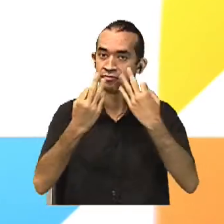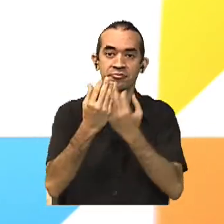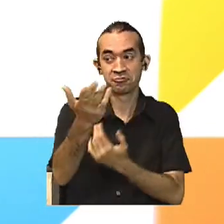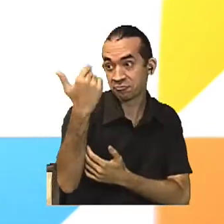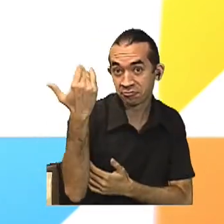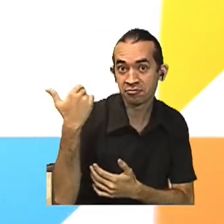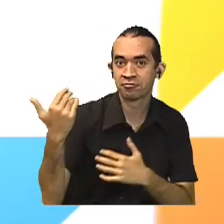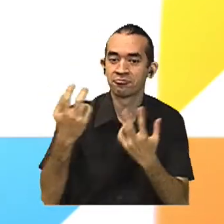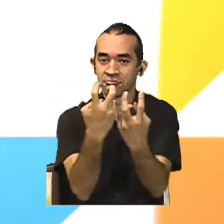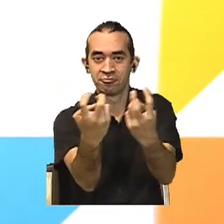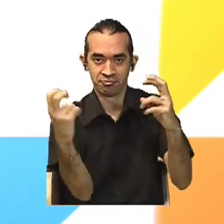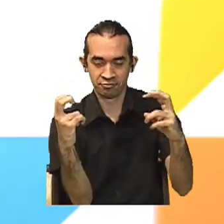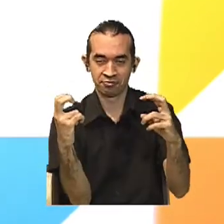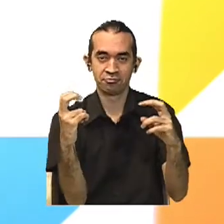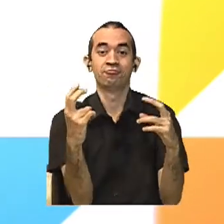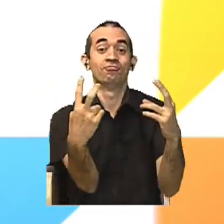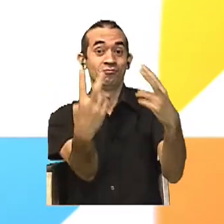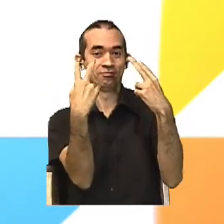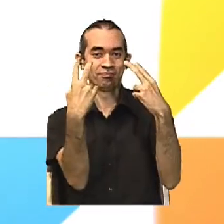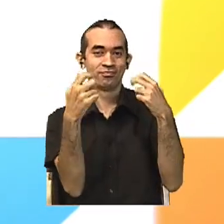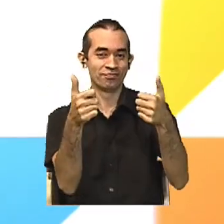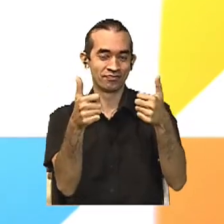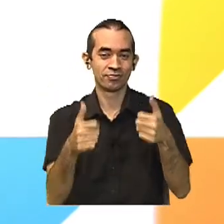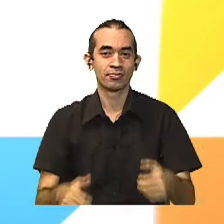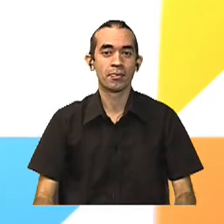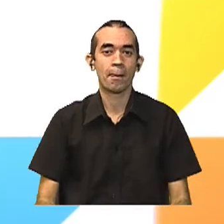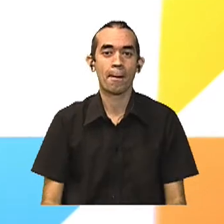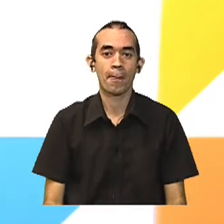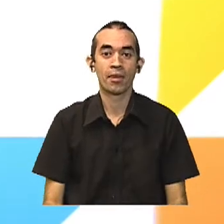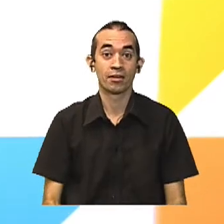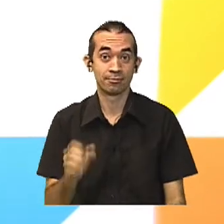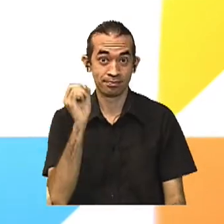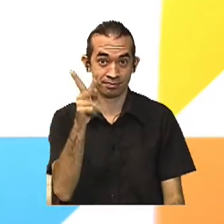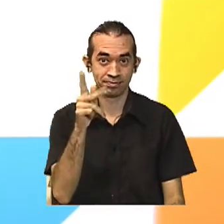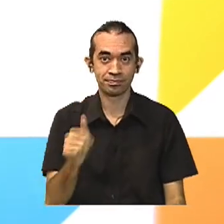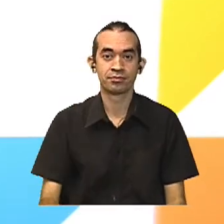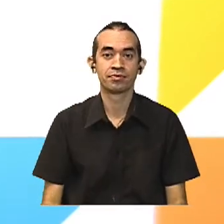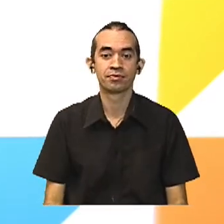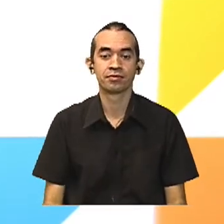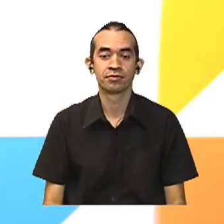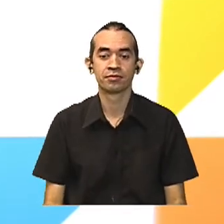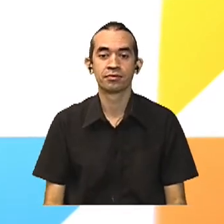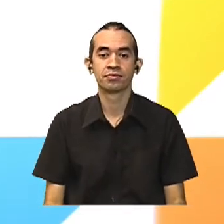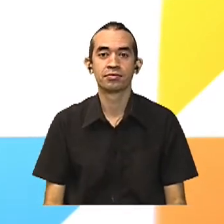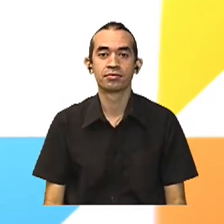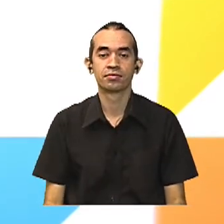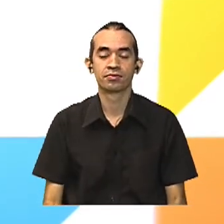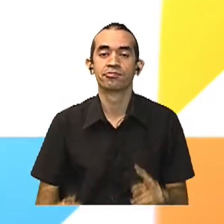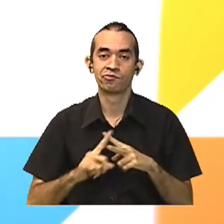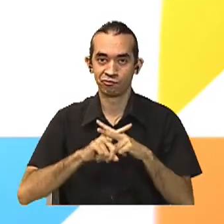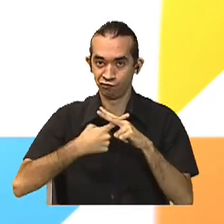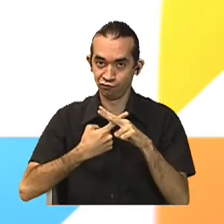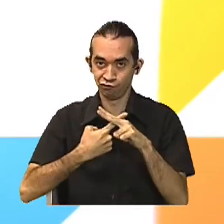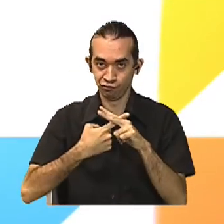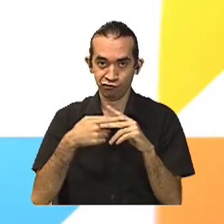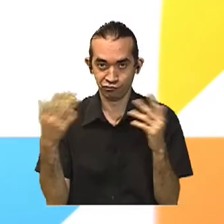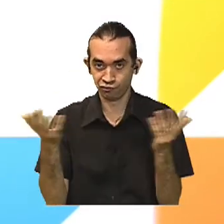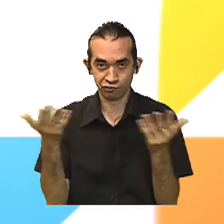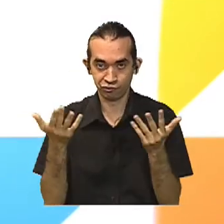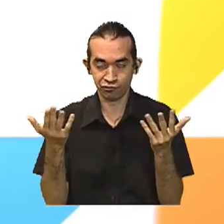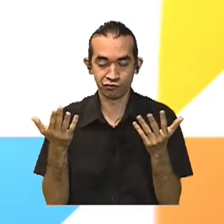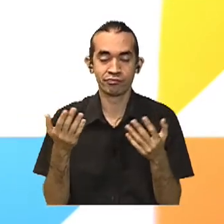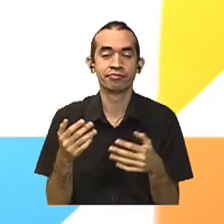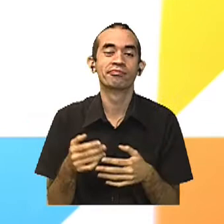family to participate with us. Okay, for start the lesson, we are going to